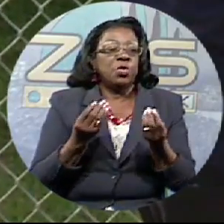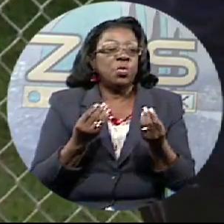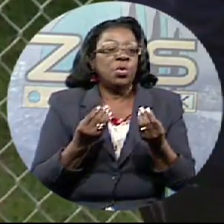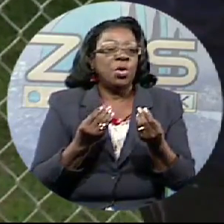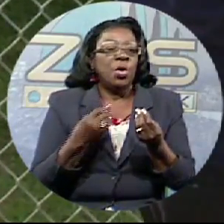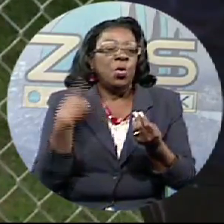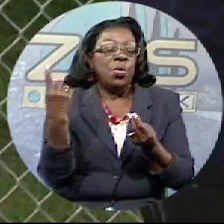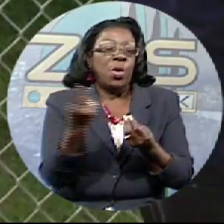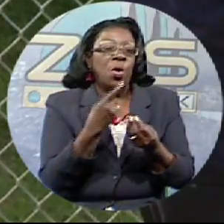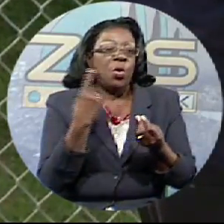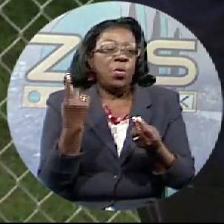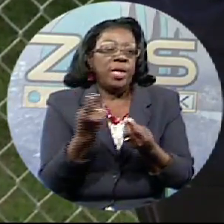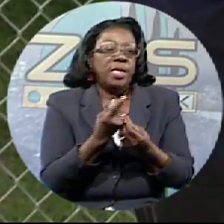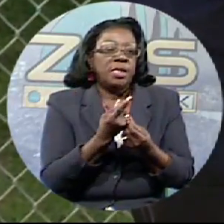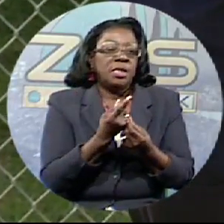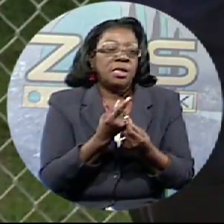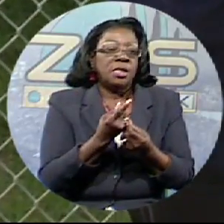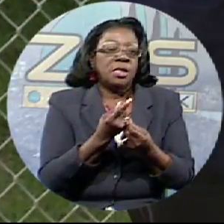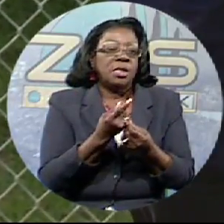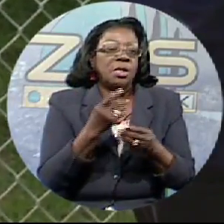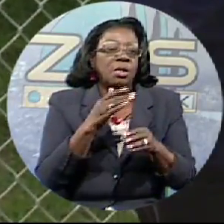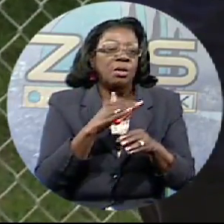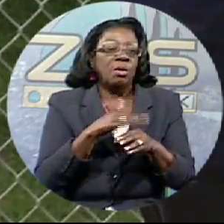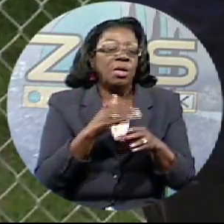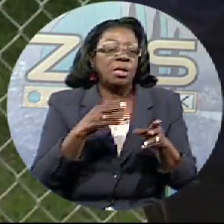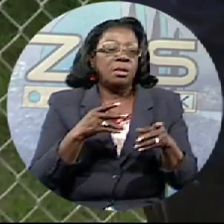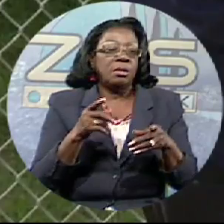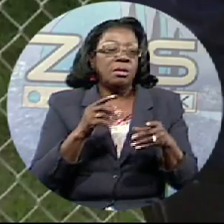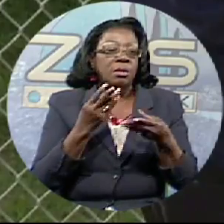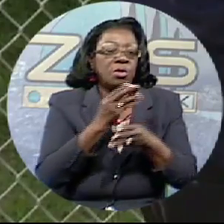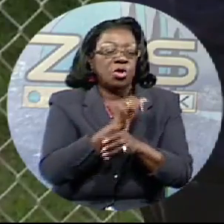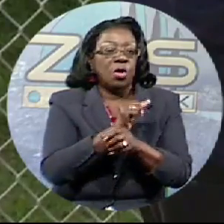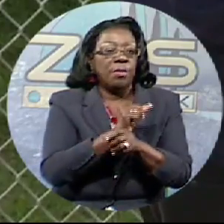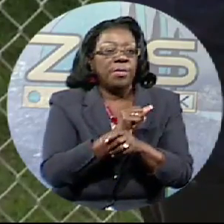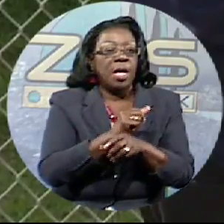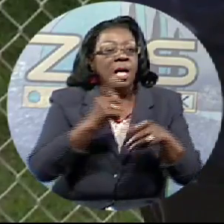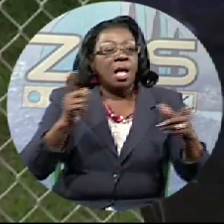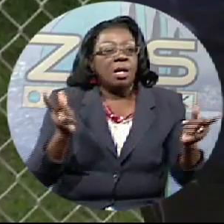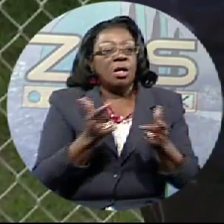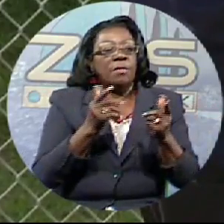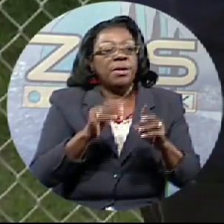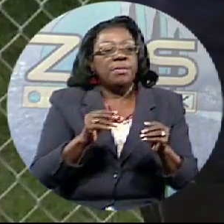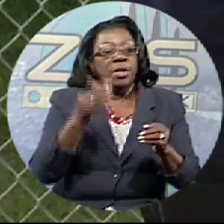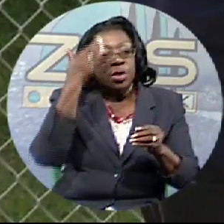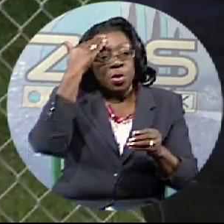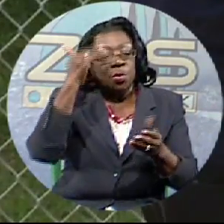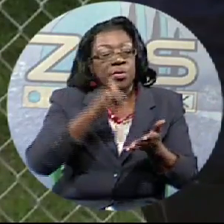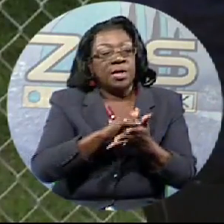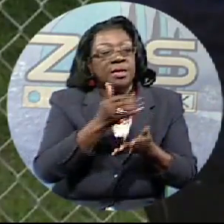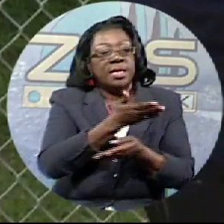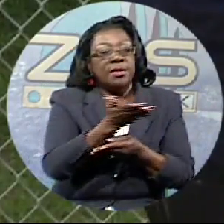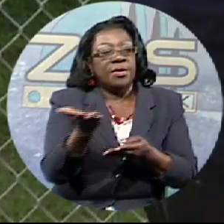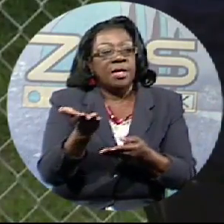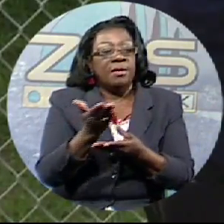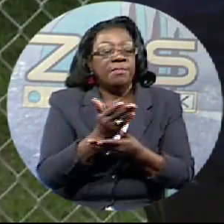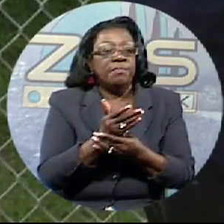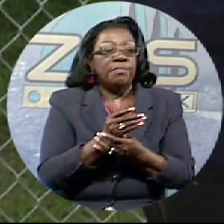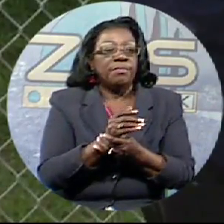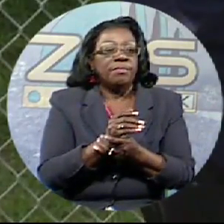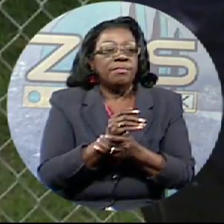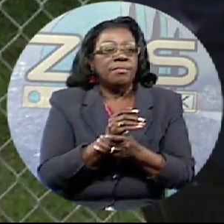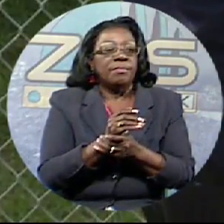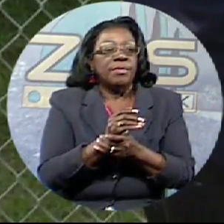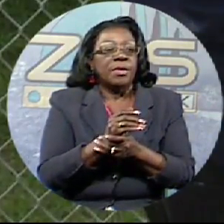We always want to be. A lot of people know that they're there, despite the fact that our primary function is at